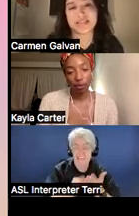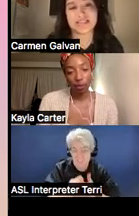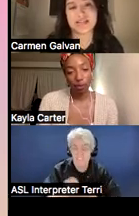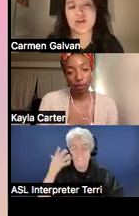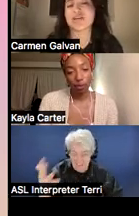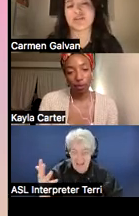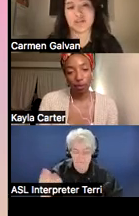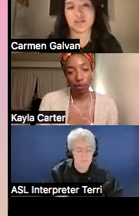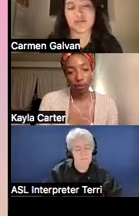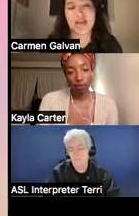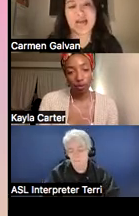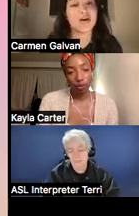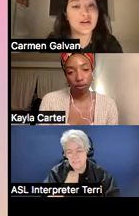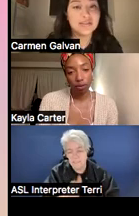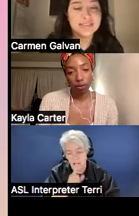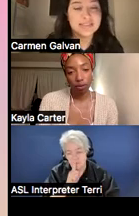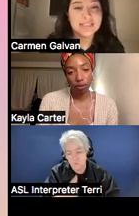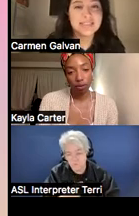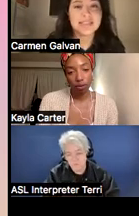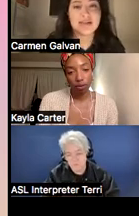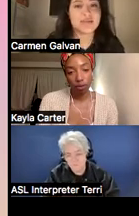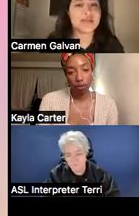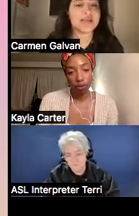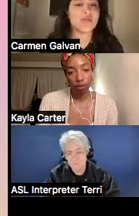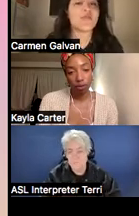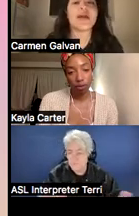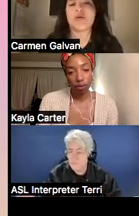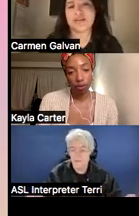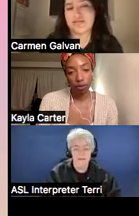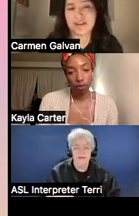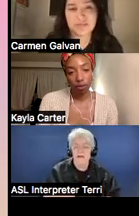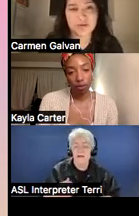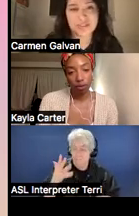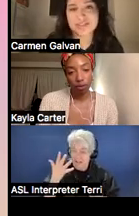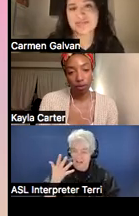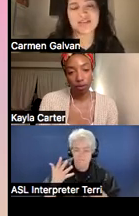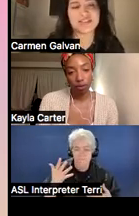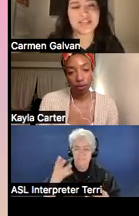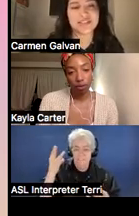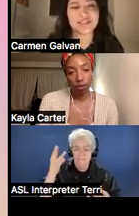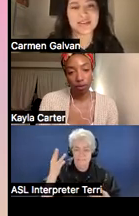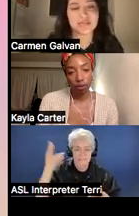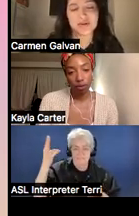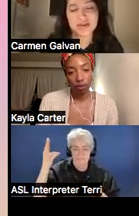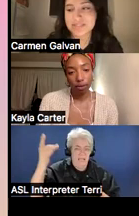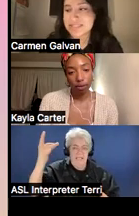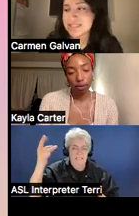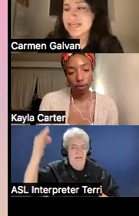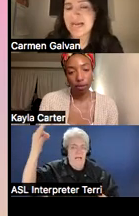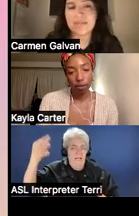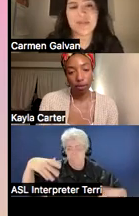it is not true at all. There can be way more than five emotions or five stages that come